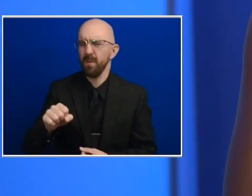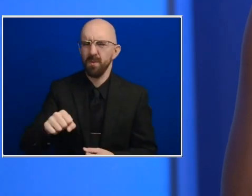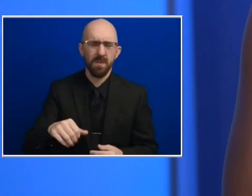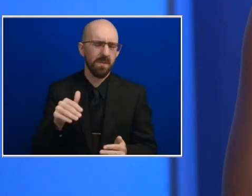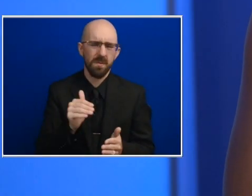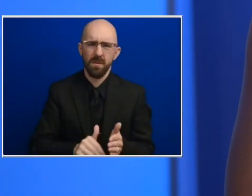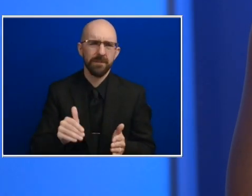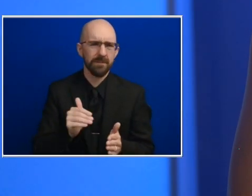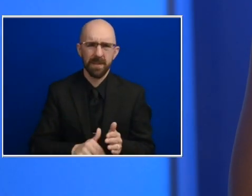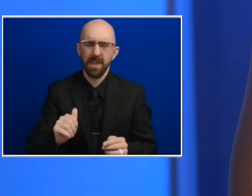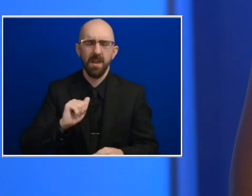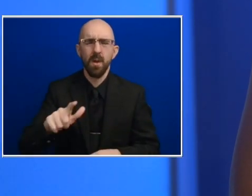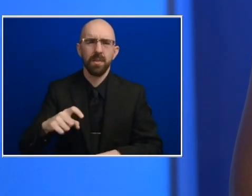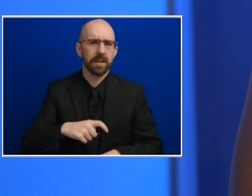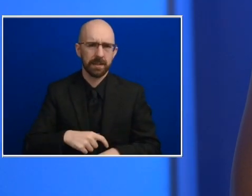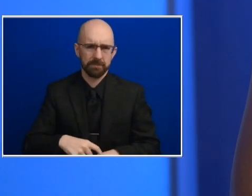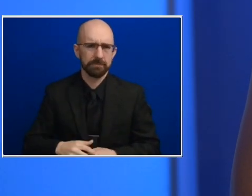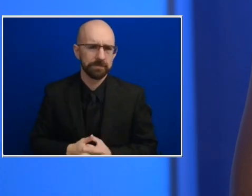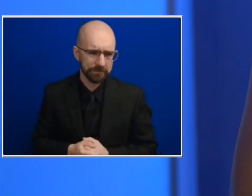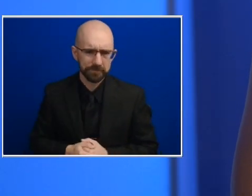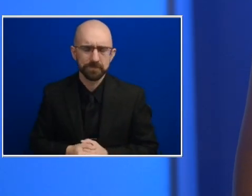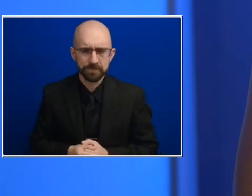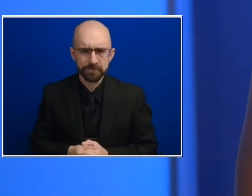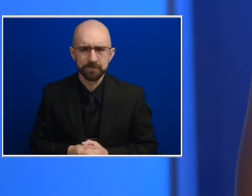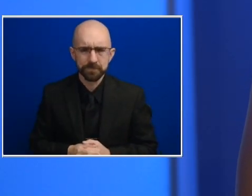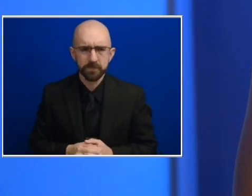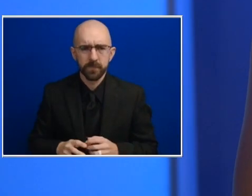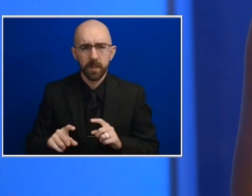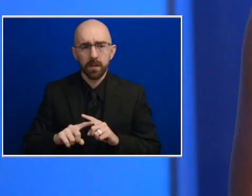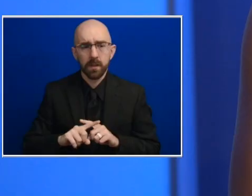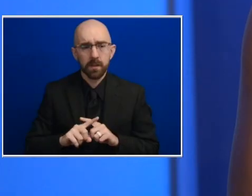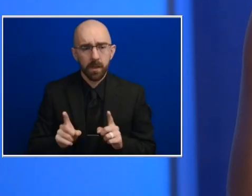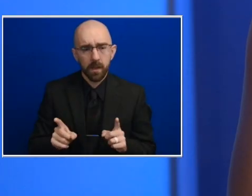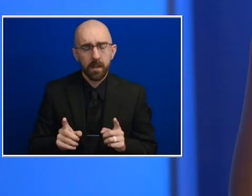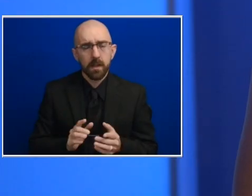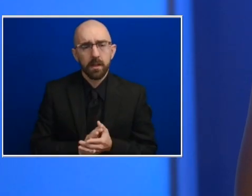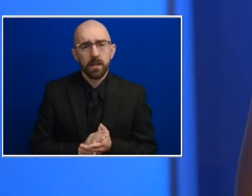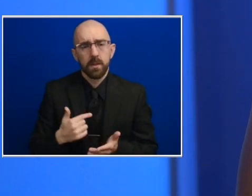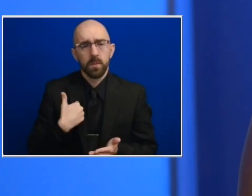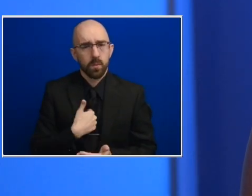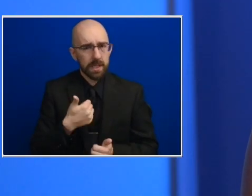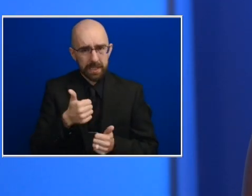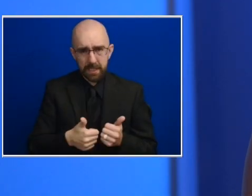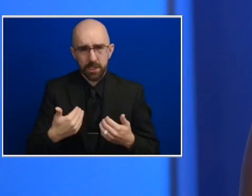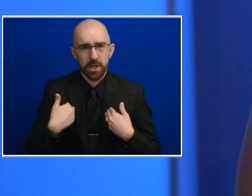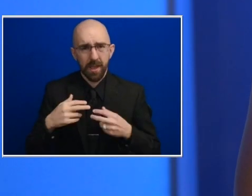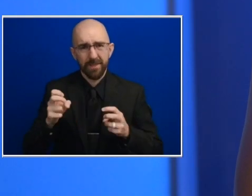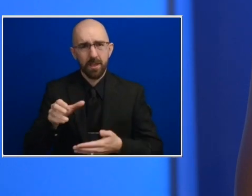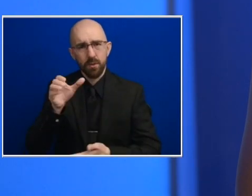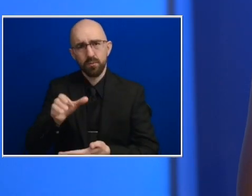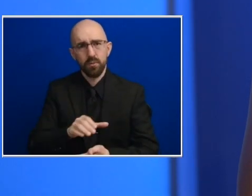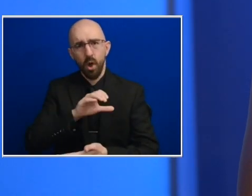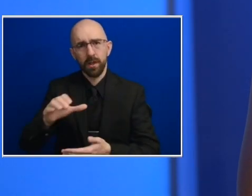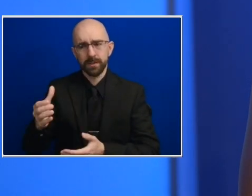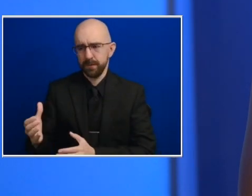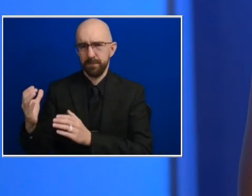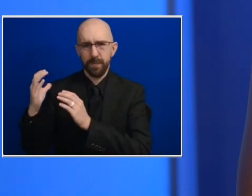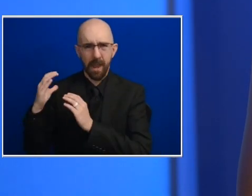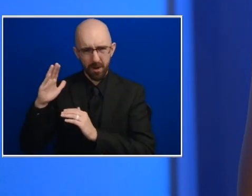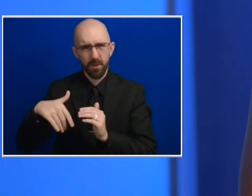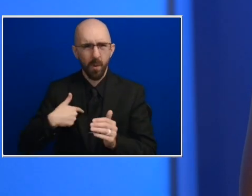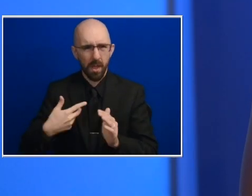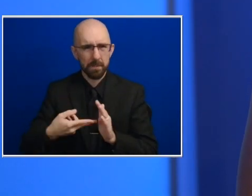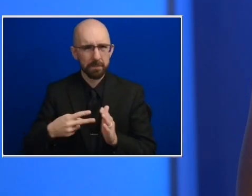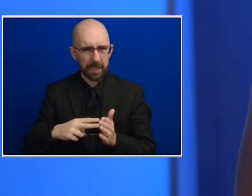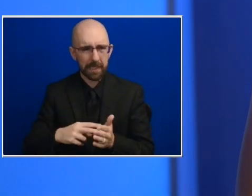time. You know, but we each have our crosses to bear, you know what I mean? And you just got